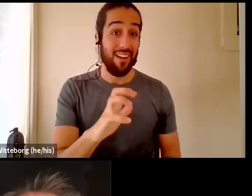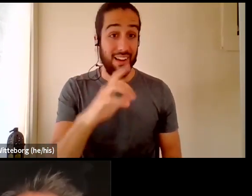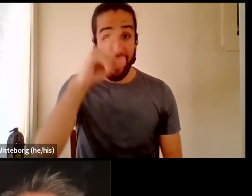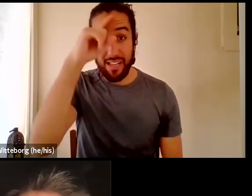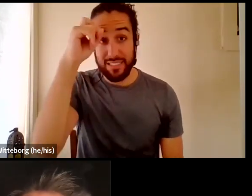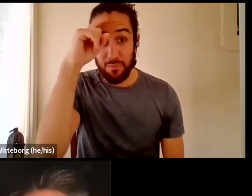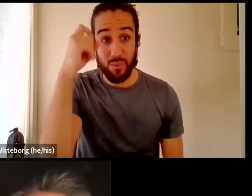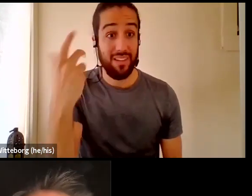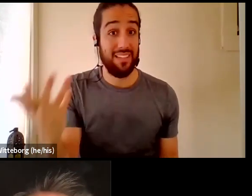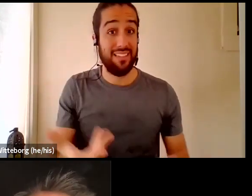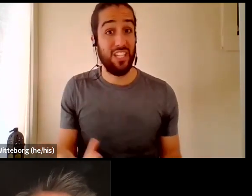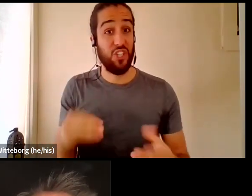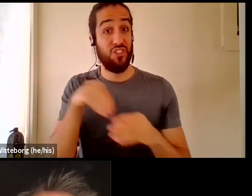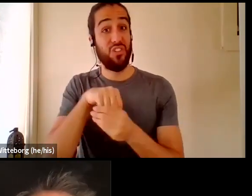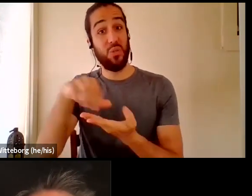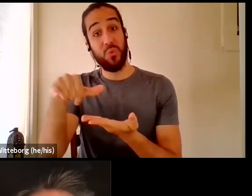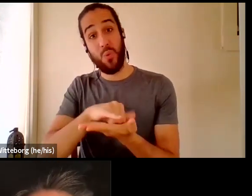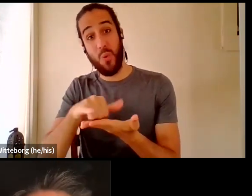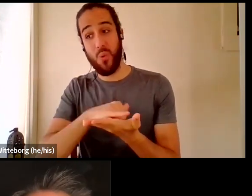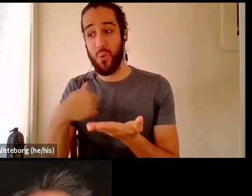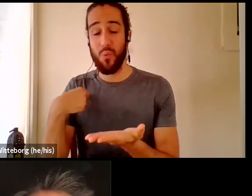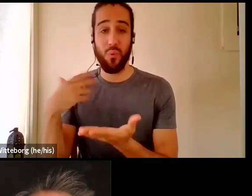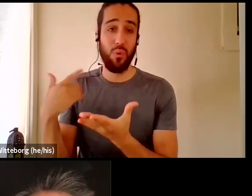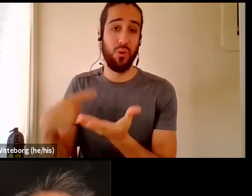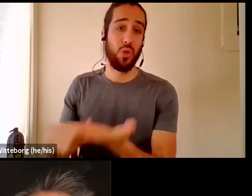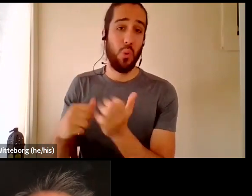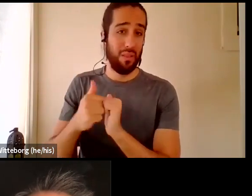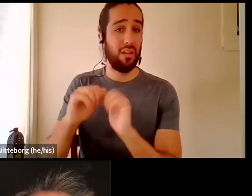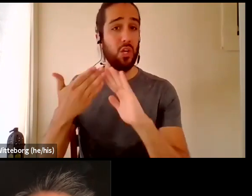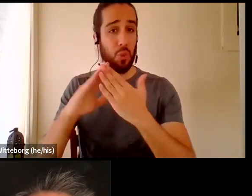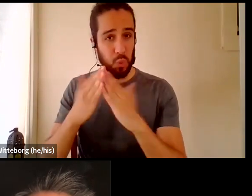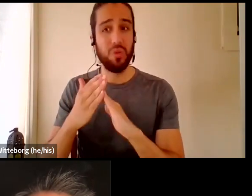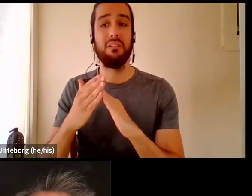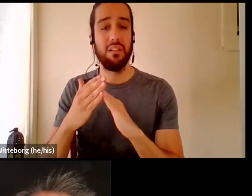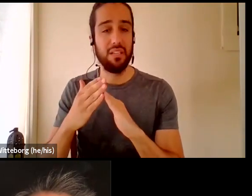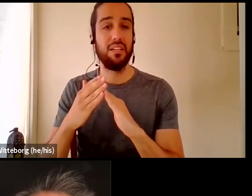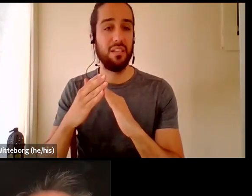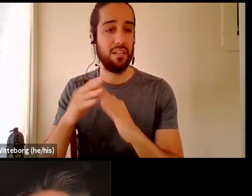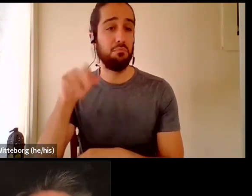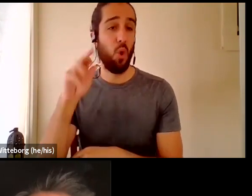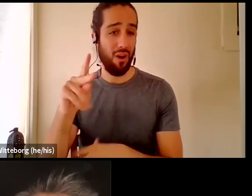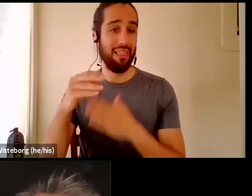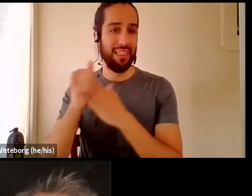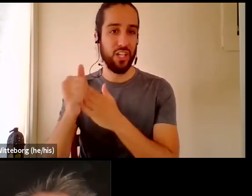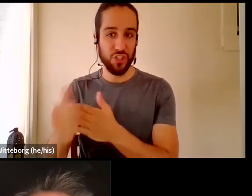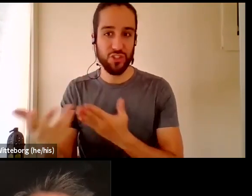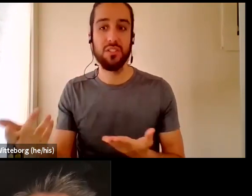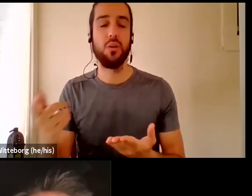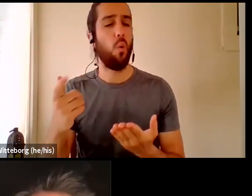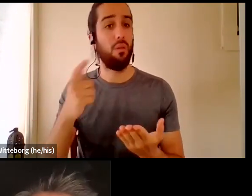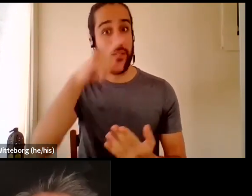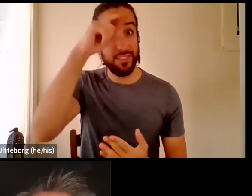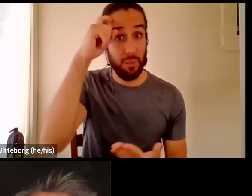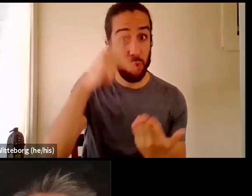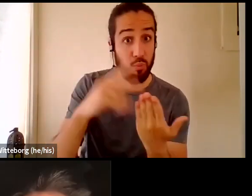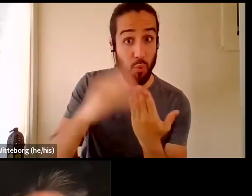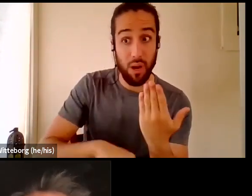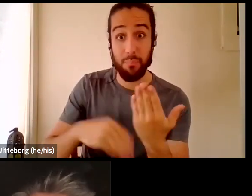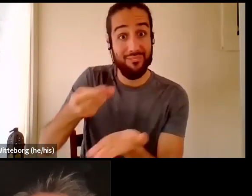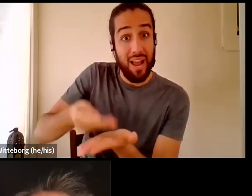know, here in New York, just talking to our community partner leaders, it's like the funding for all the after school, or I mean, the summer programming has dried